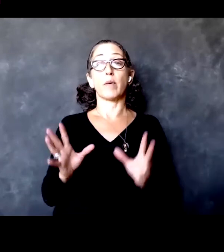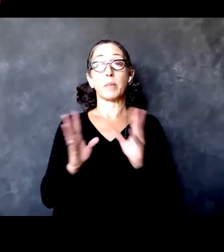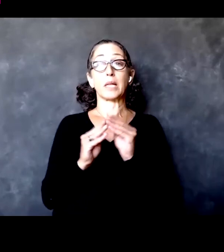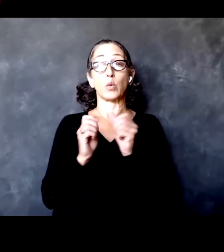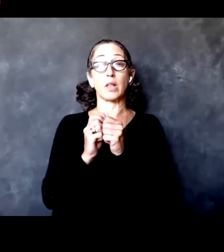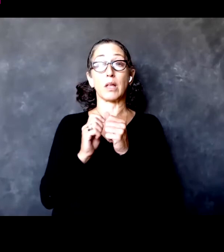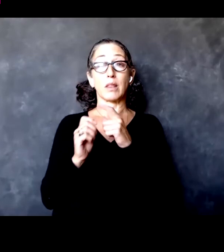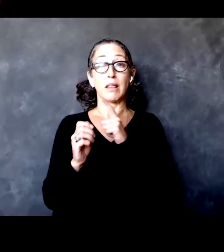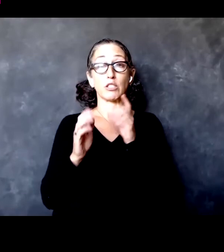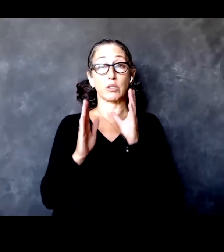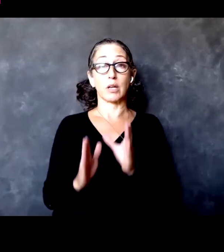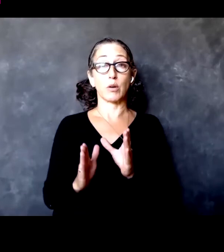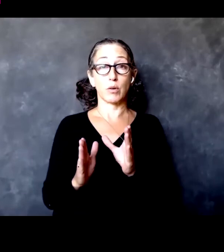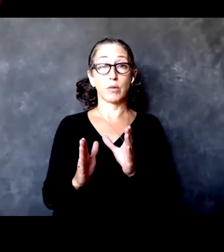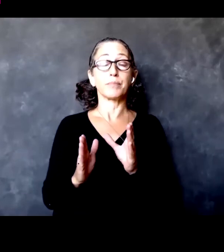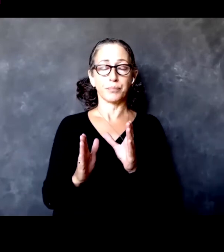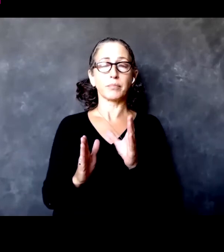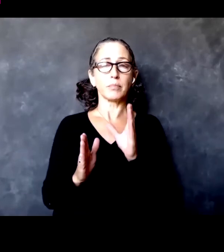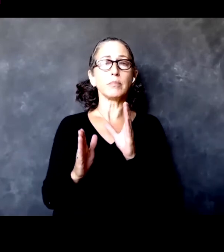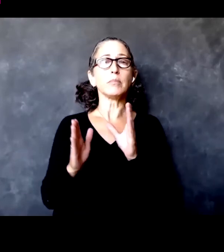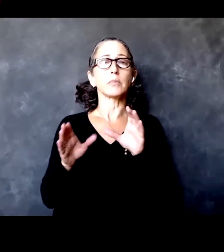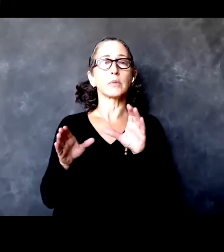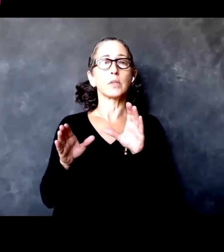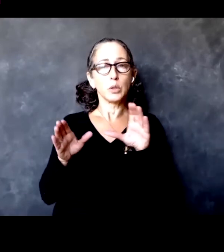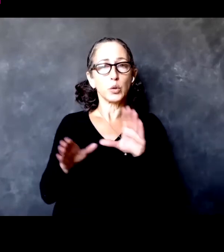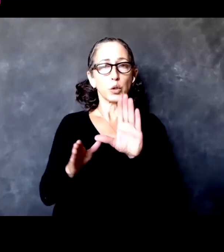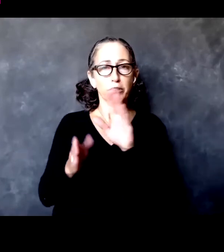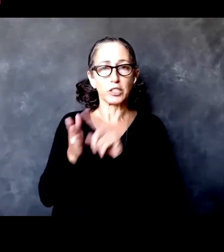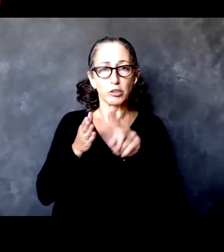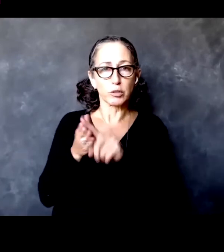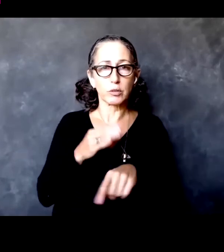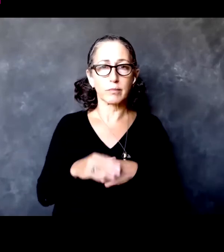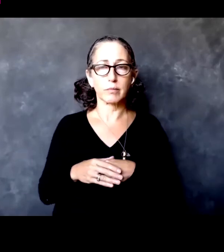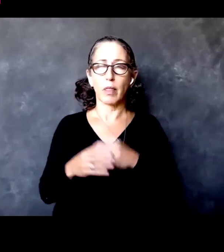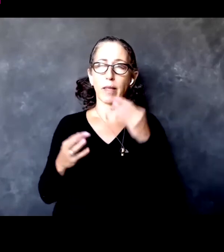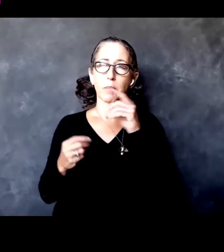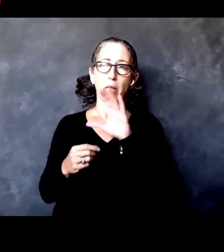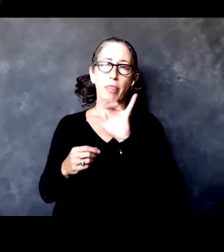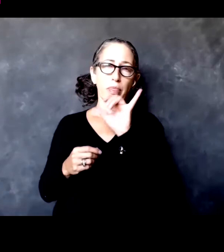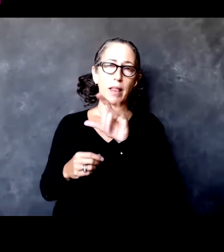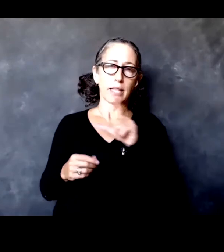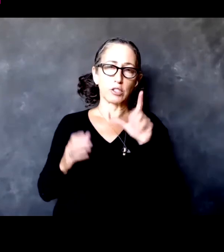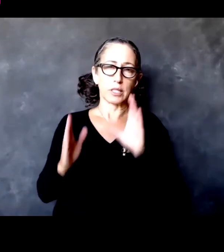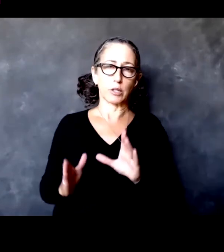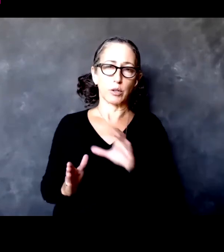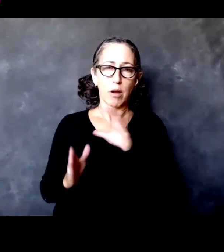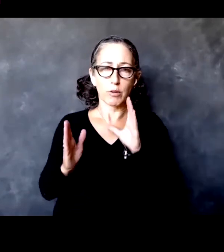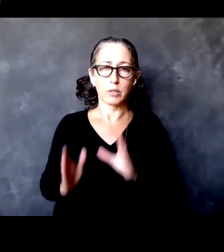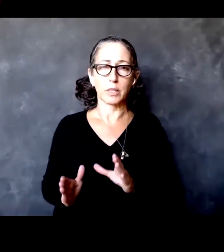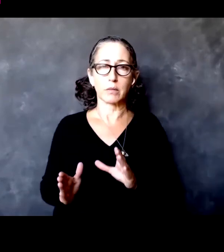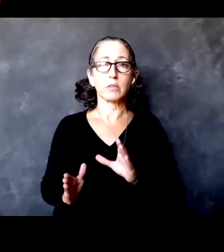research. And again, we can help you with that. But you think about where they have been. Congressman